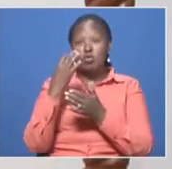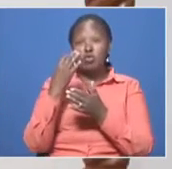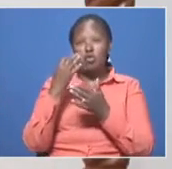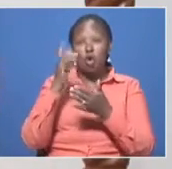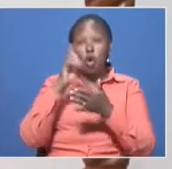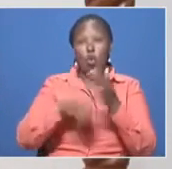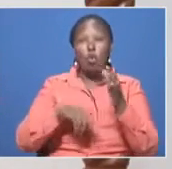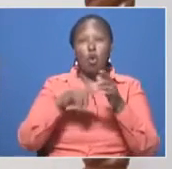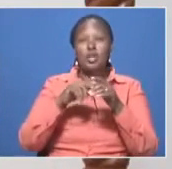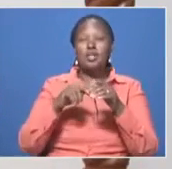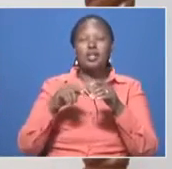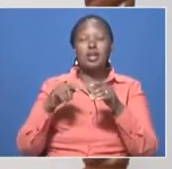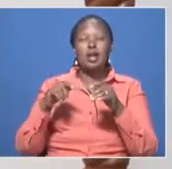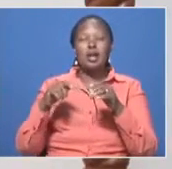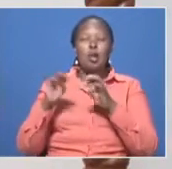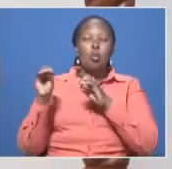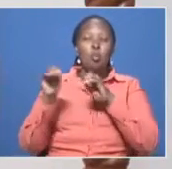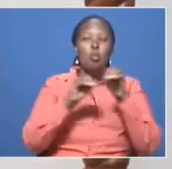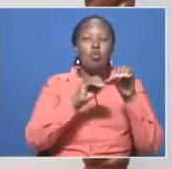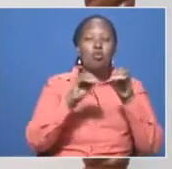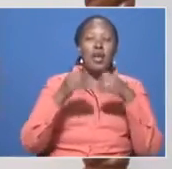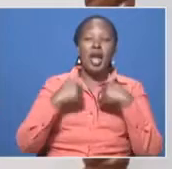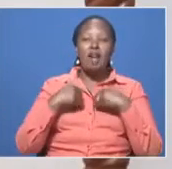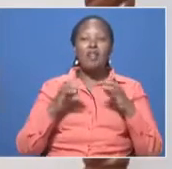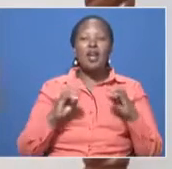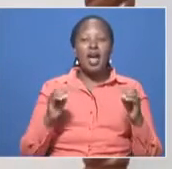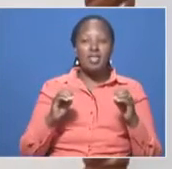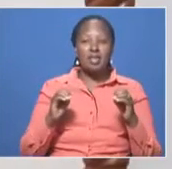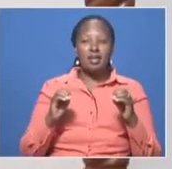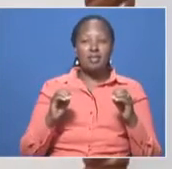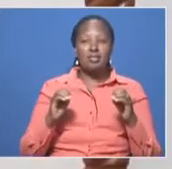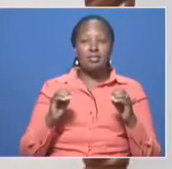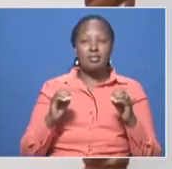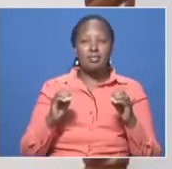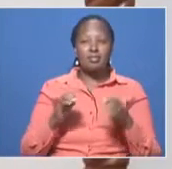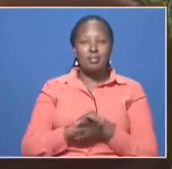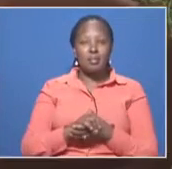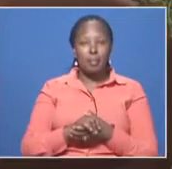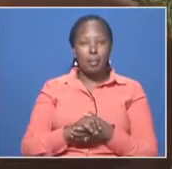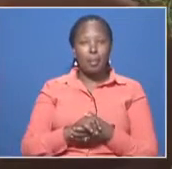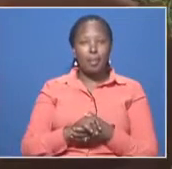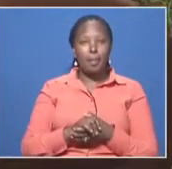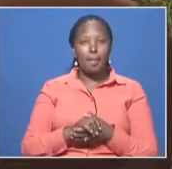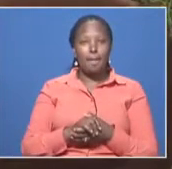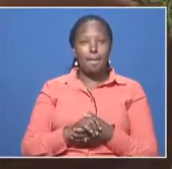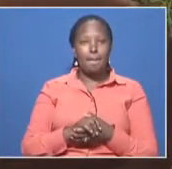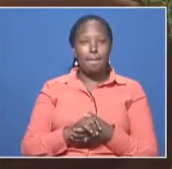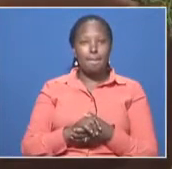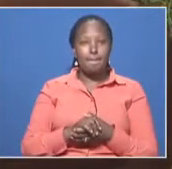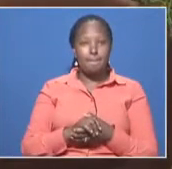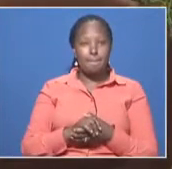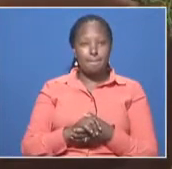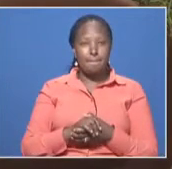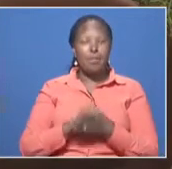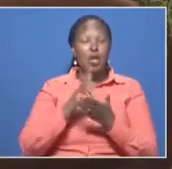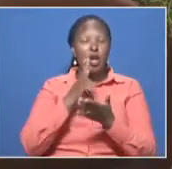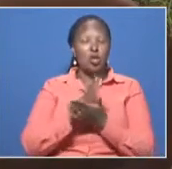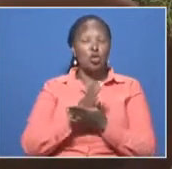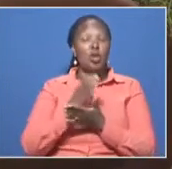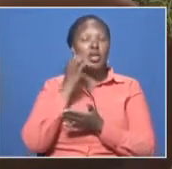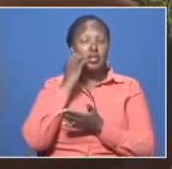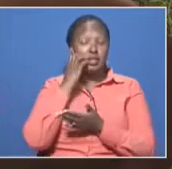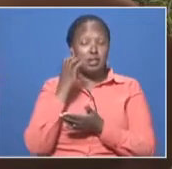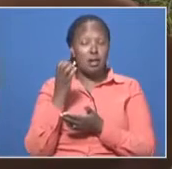the lockdown nature of dealing with COVID-19, are not able to get to safety? It's unfortunate